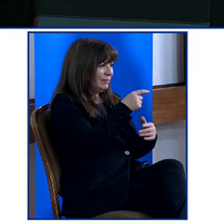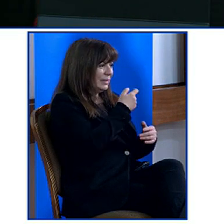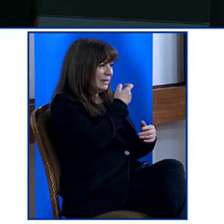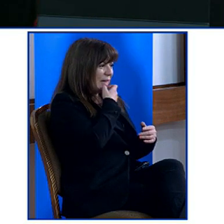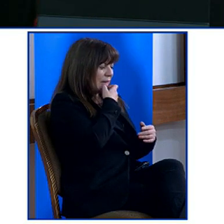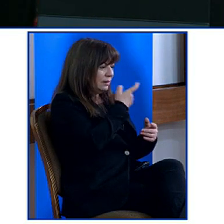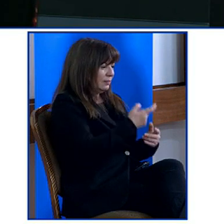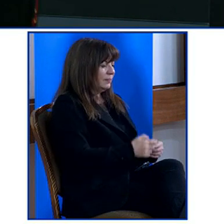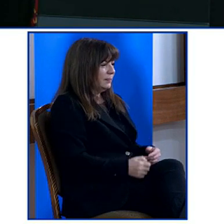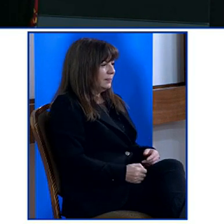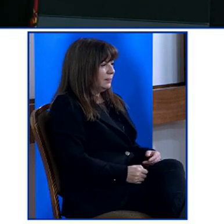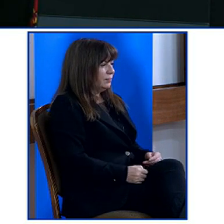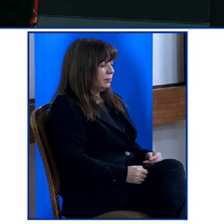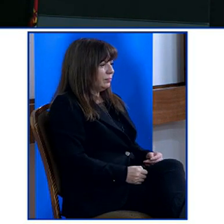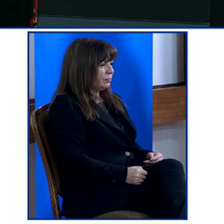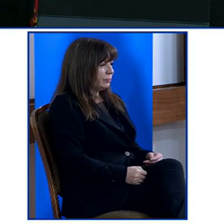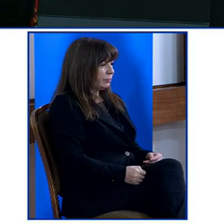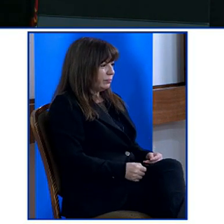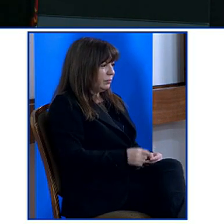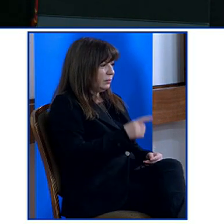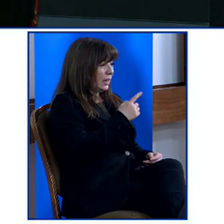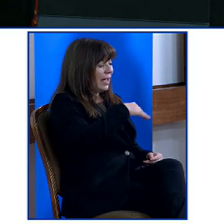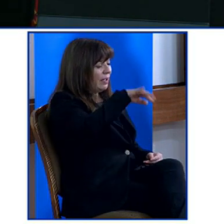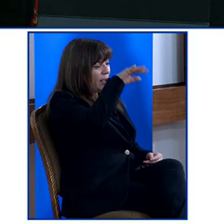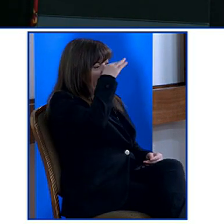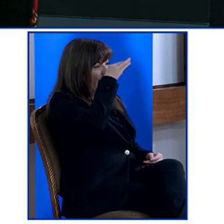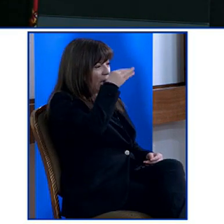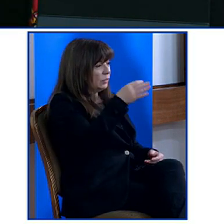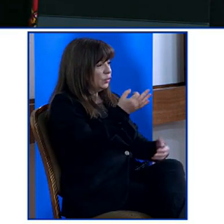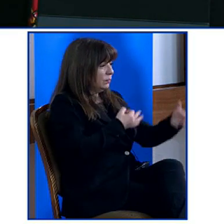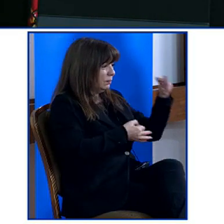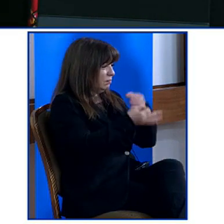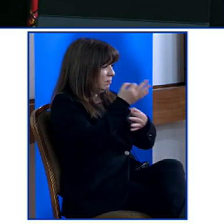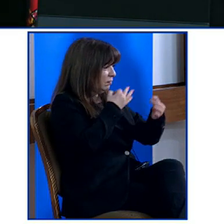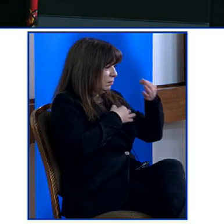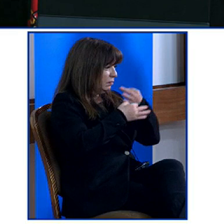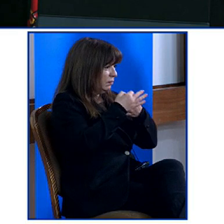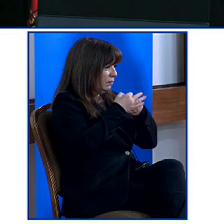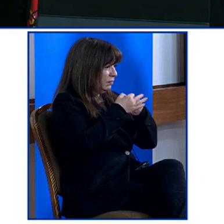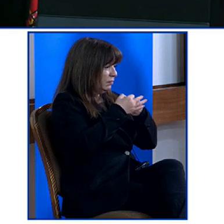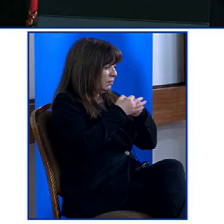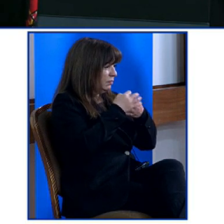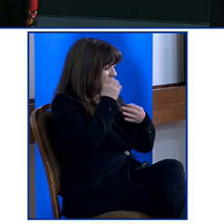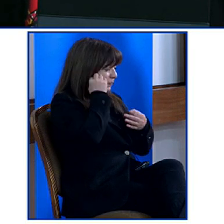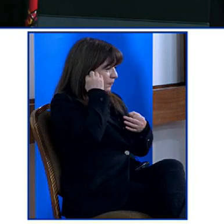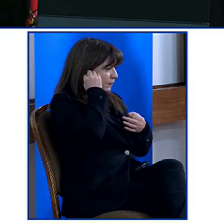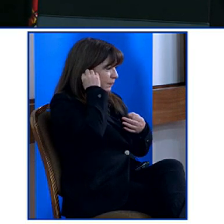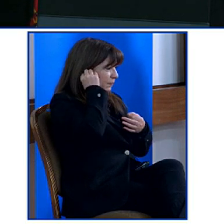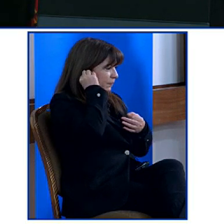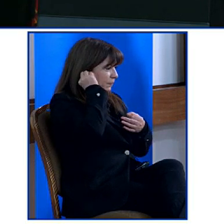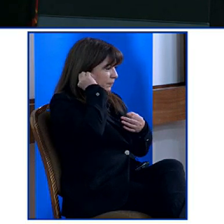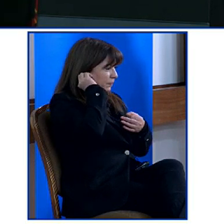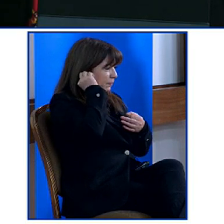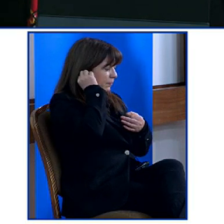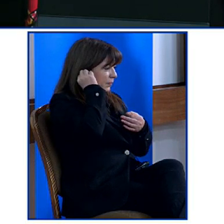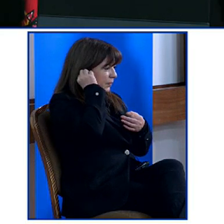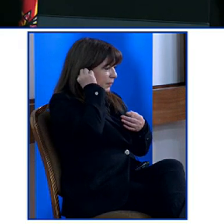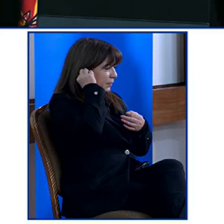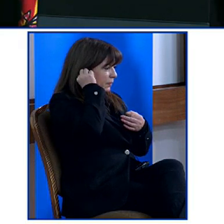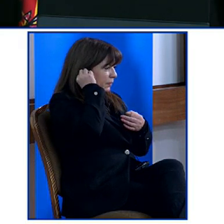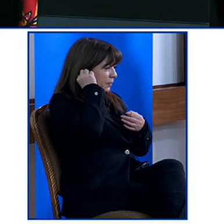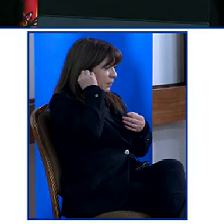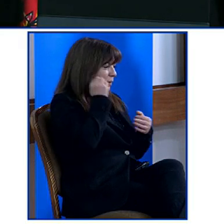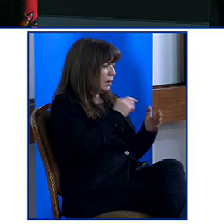those experts are telling me that the climate crisis may be seen as the single biggest threat